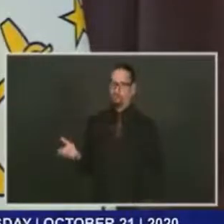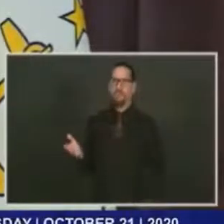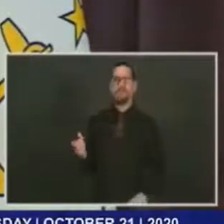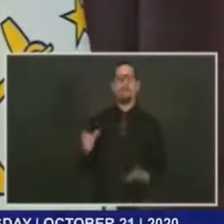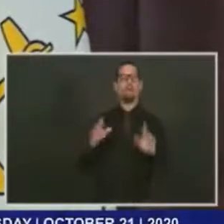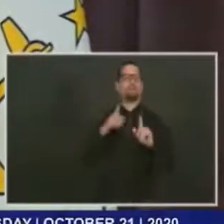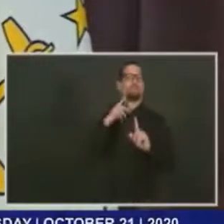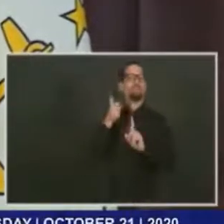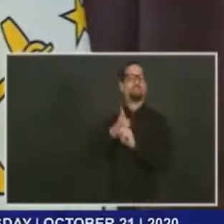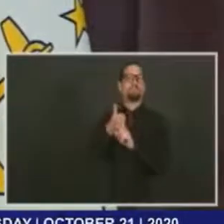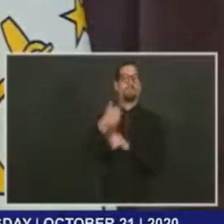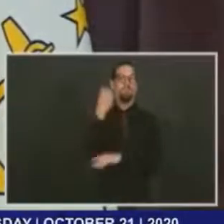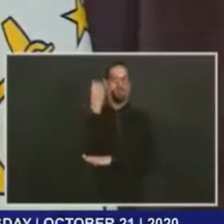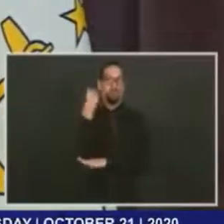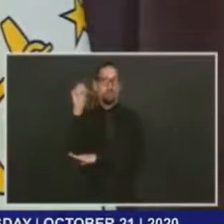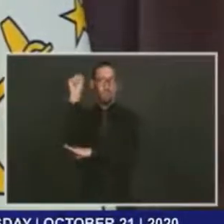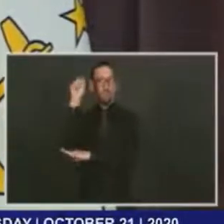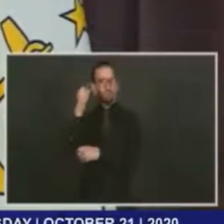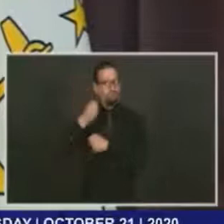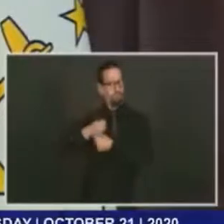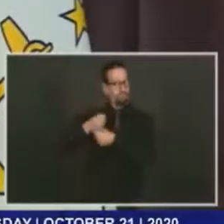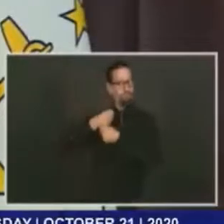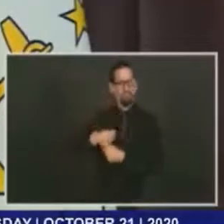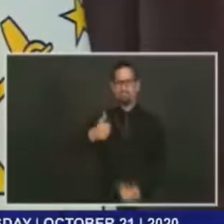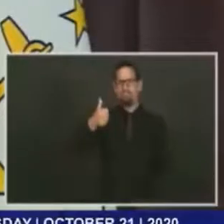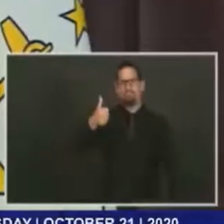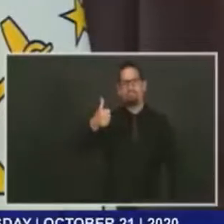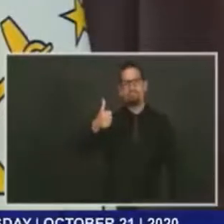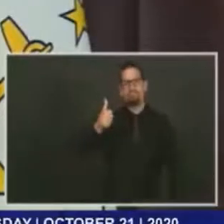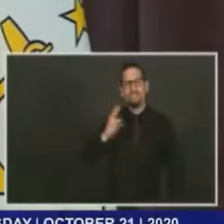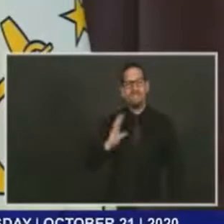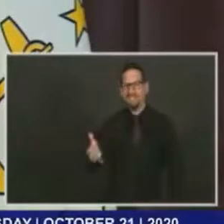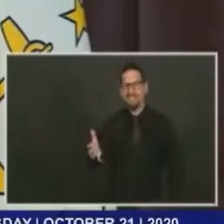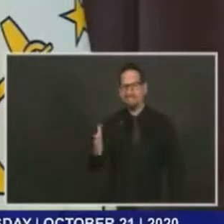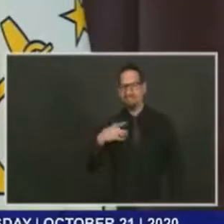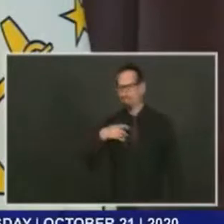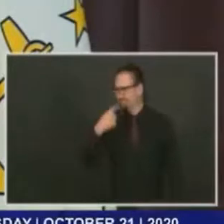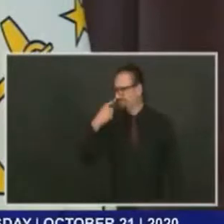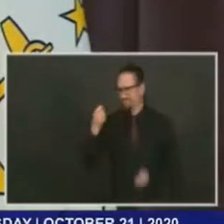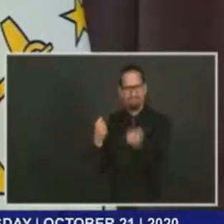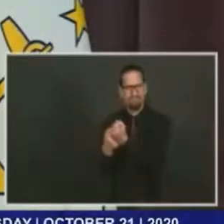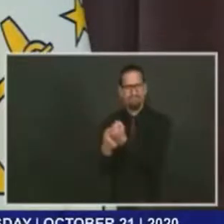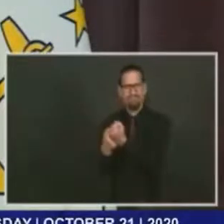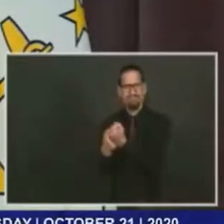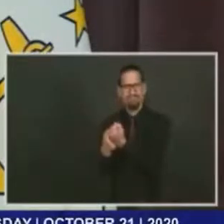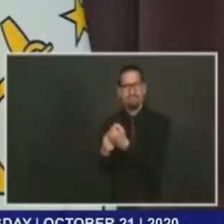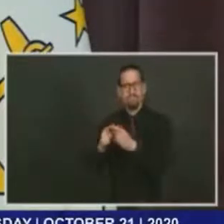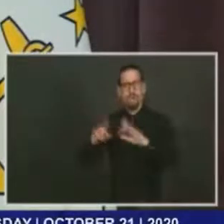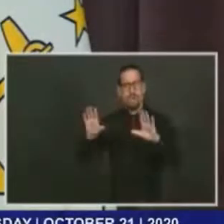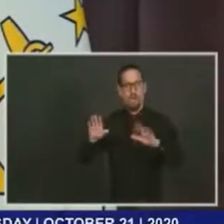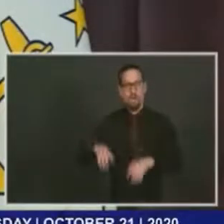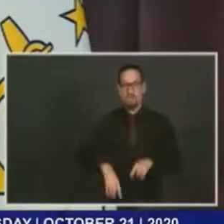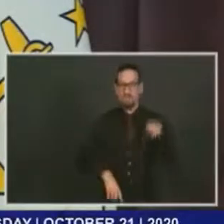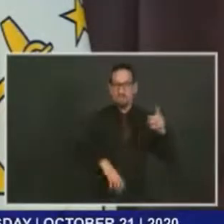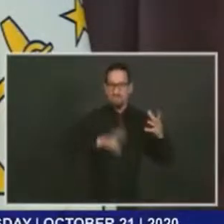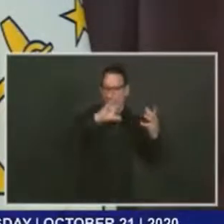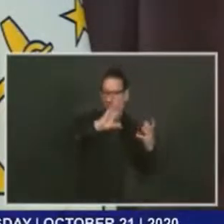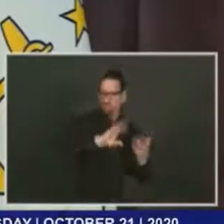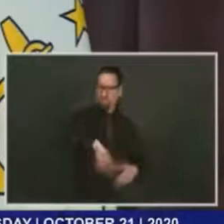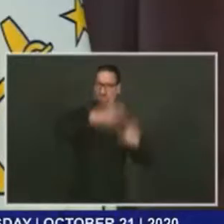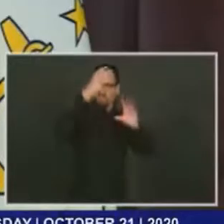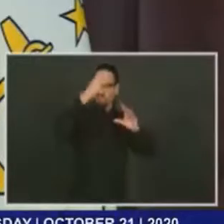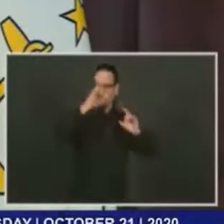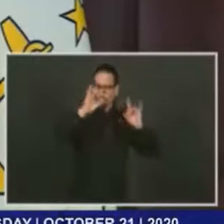good. We need them. Violence is never acceptable. And it